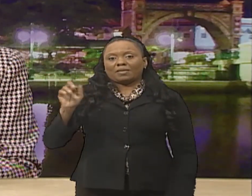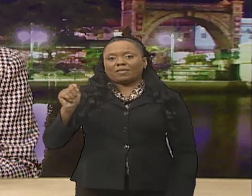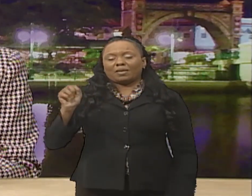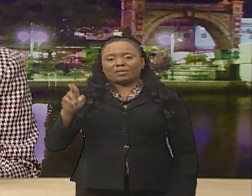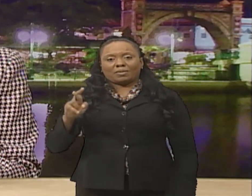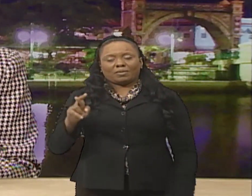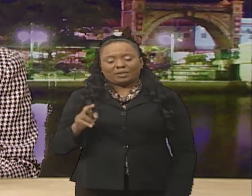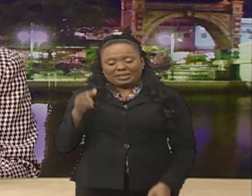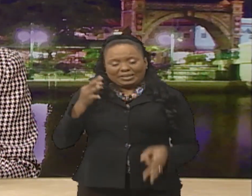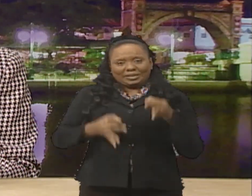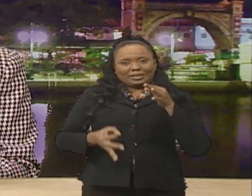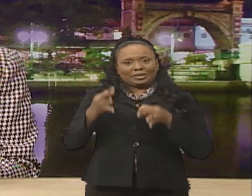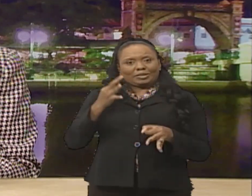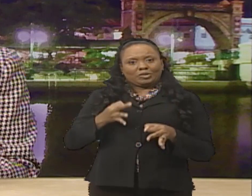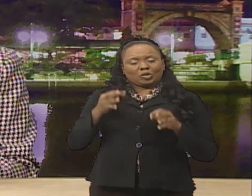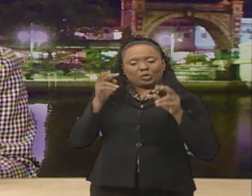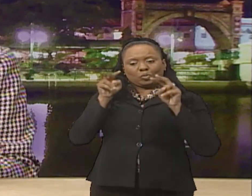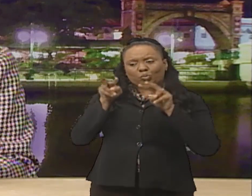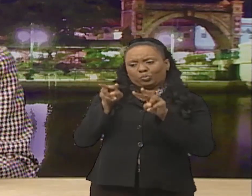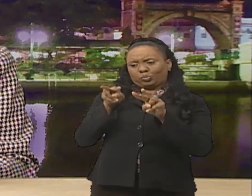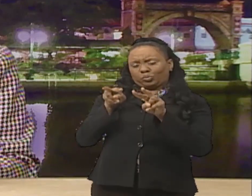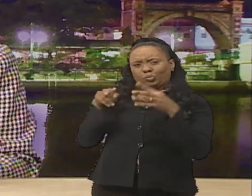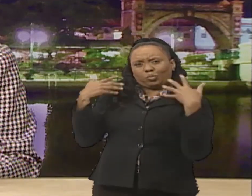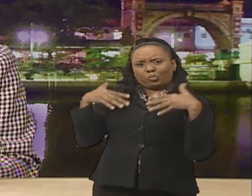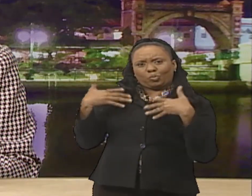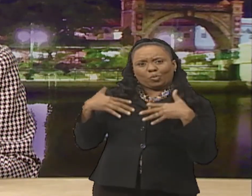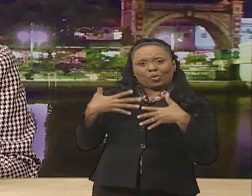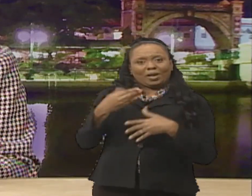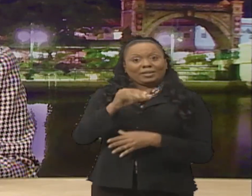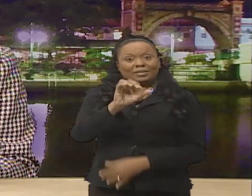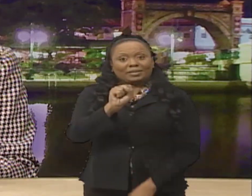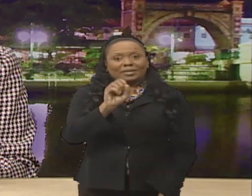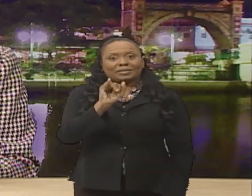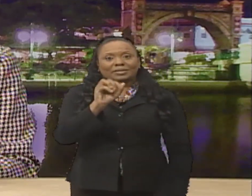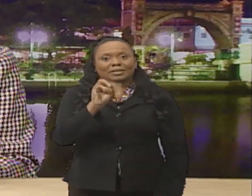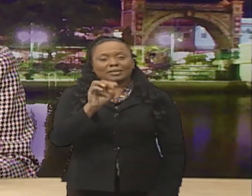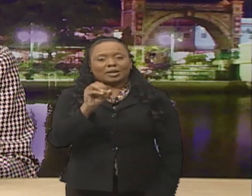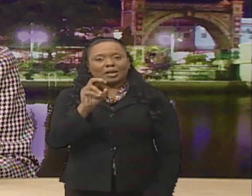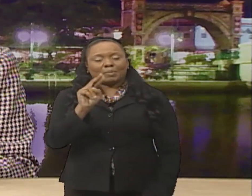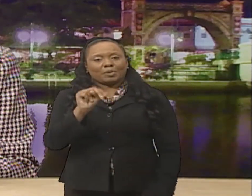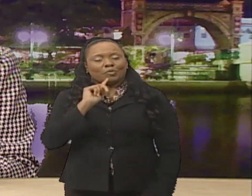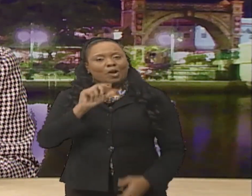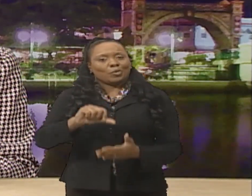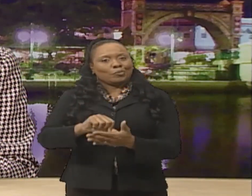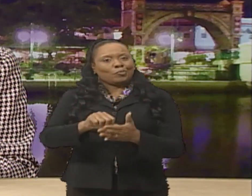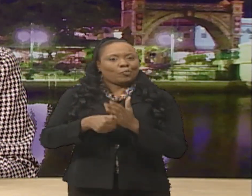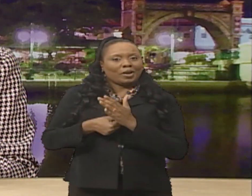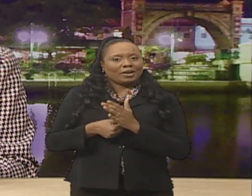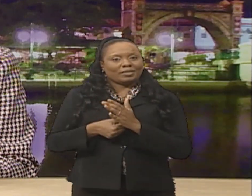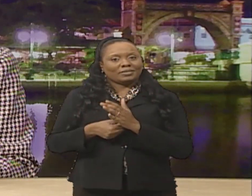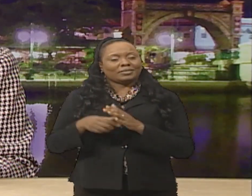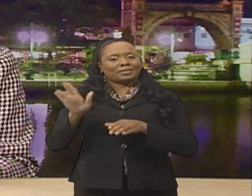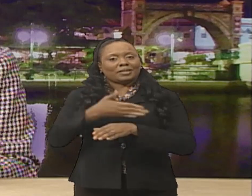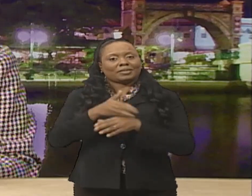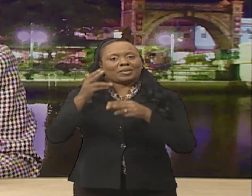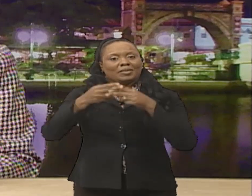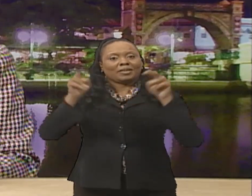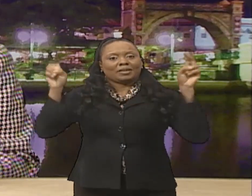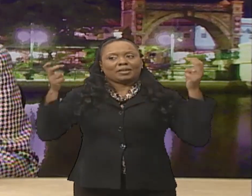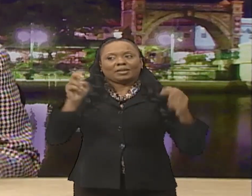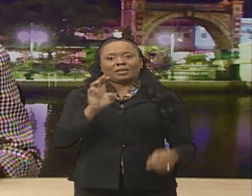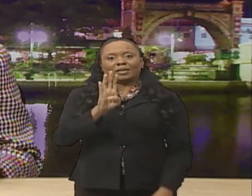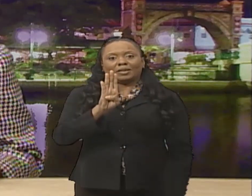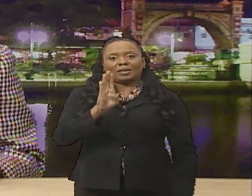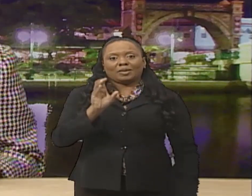the judges, including Simon Cowell and Robbie Williams, with his energetic performance of his 2018 song Bodyline.